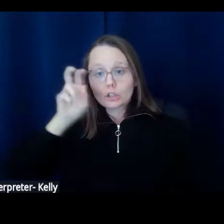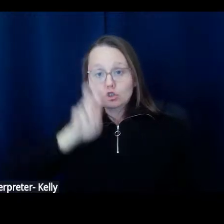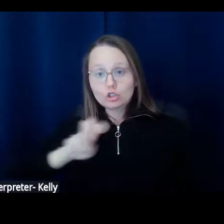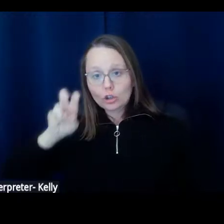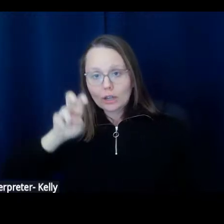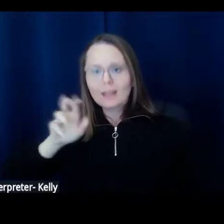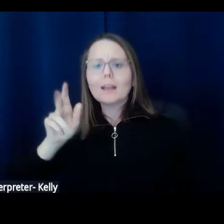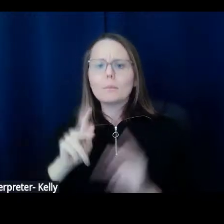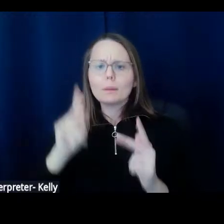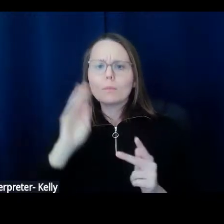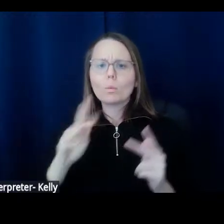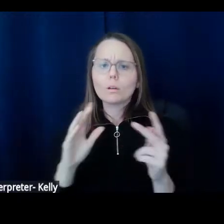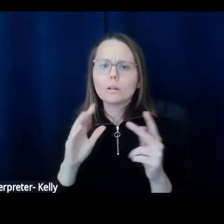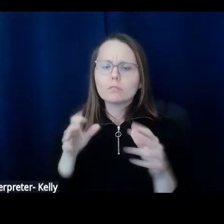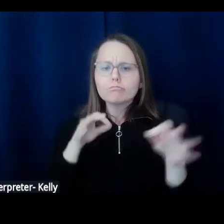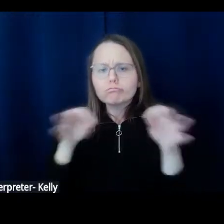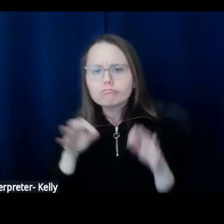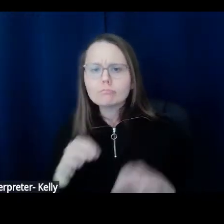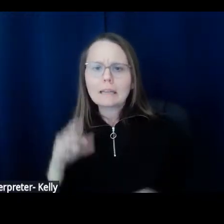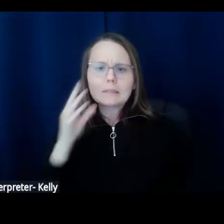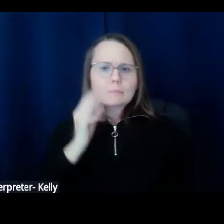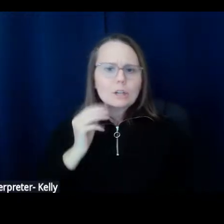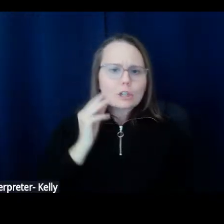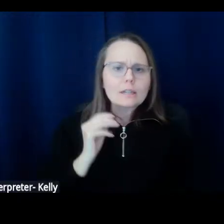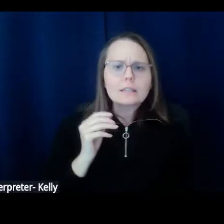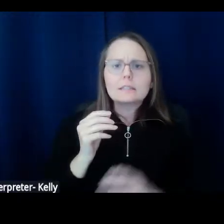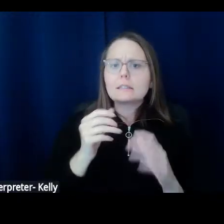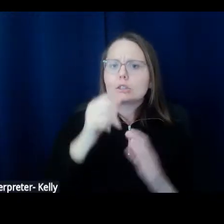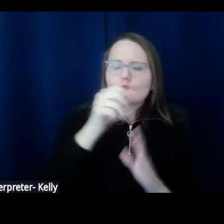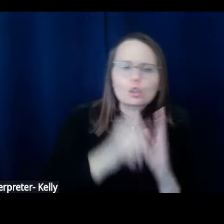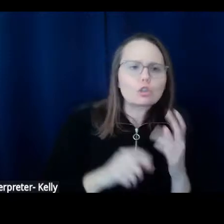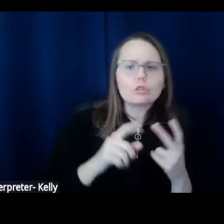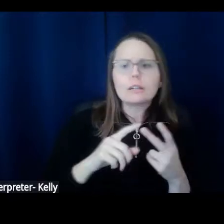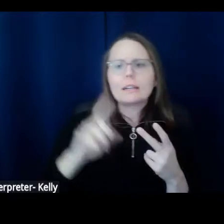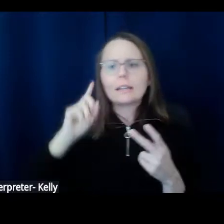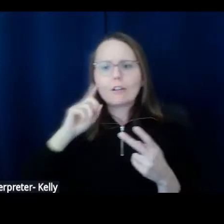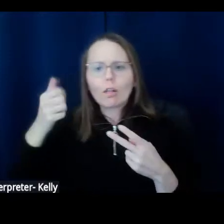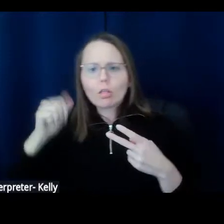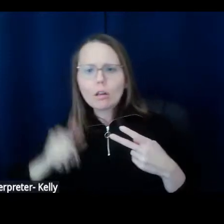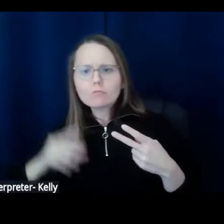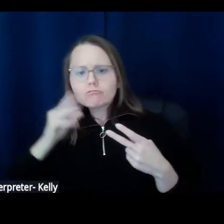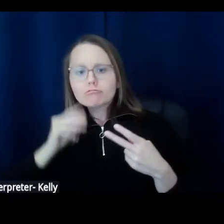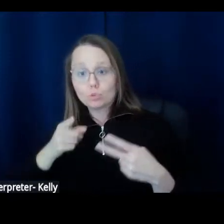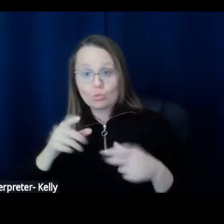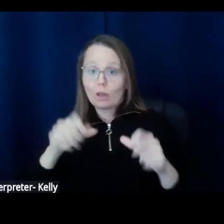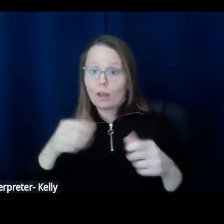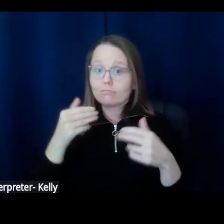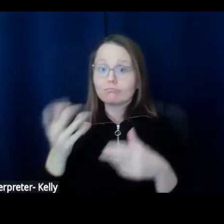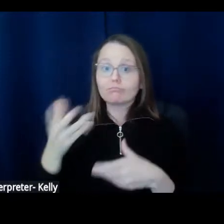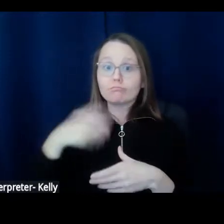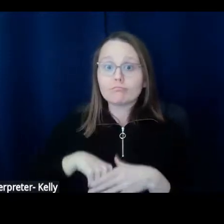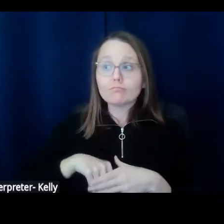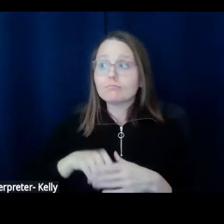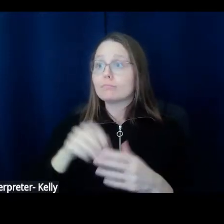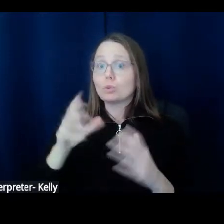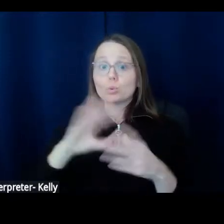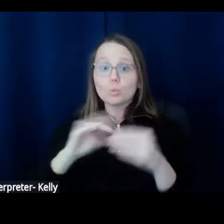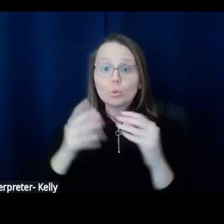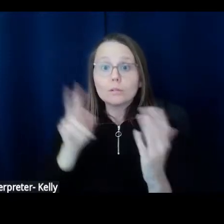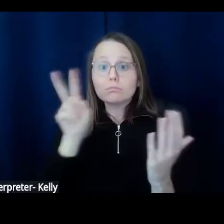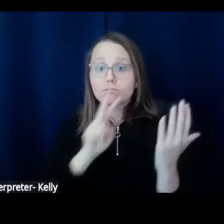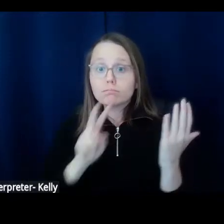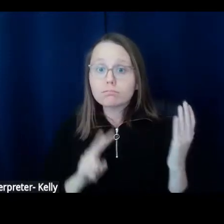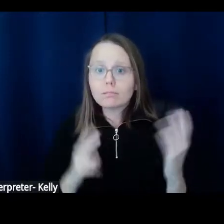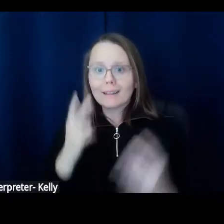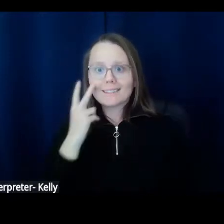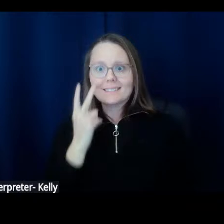with surgery, losing their hearing. And you can participate, you can read their stories, you can see how